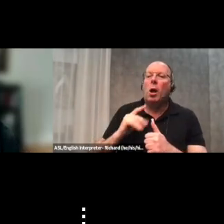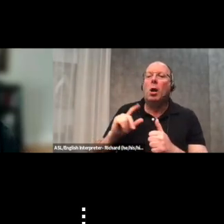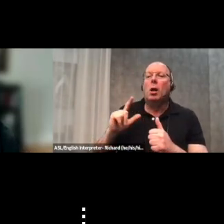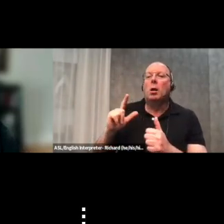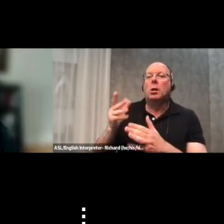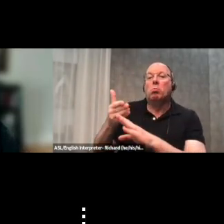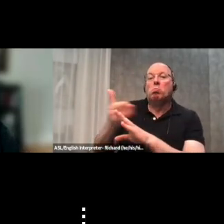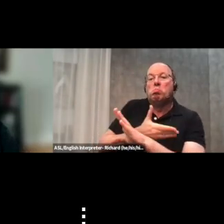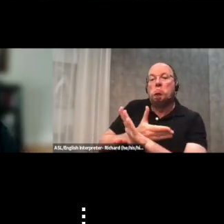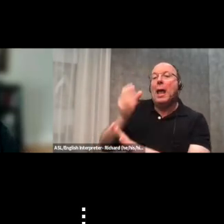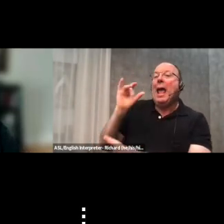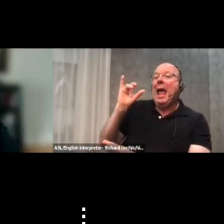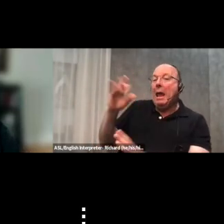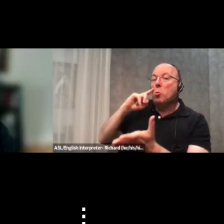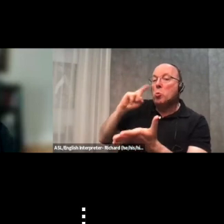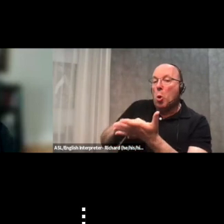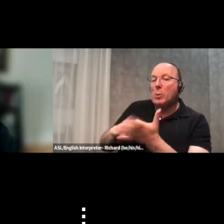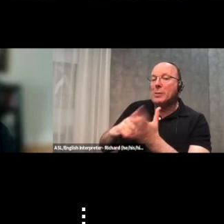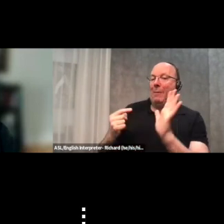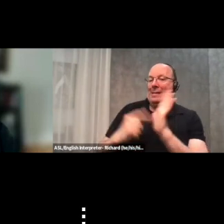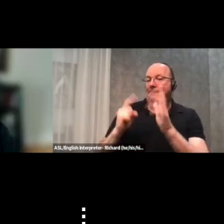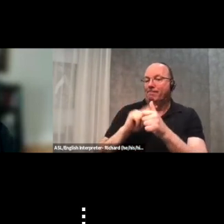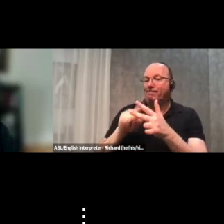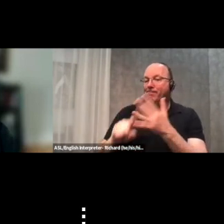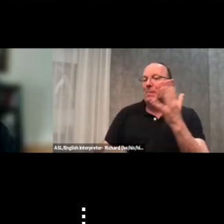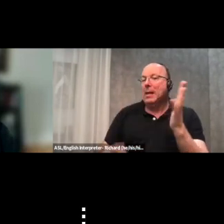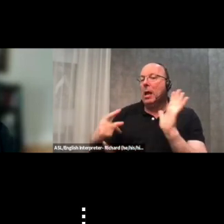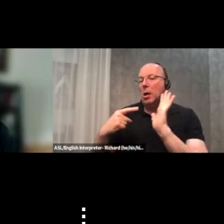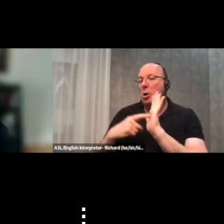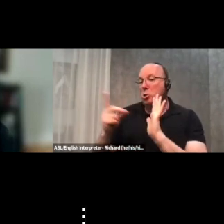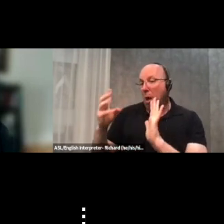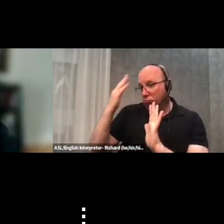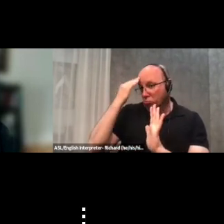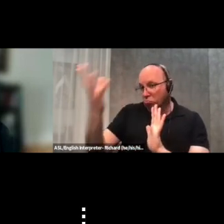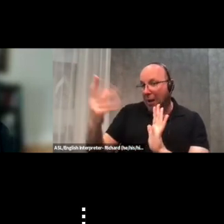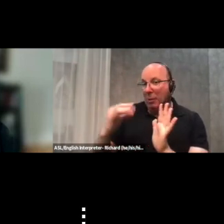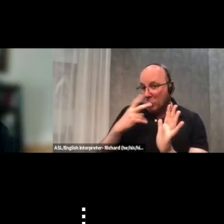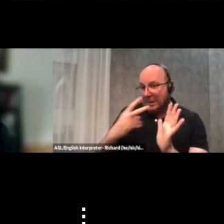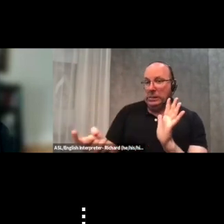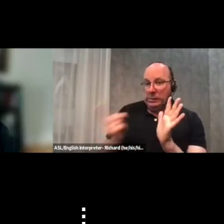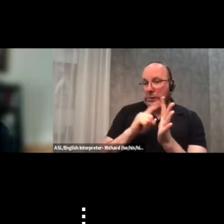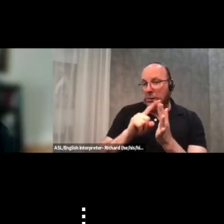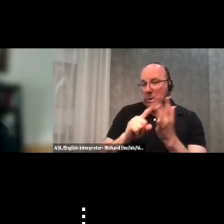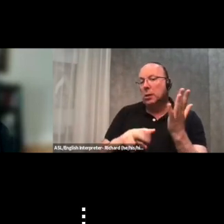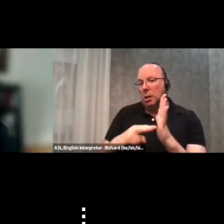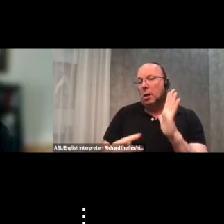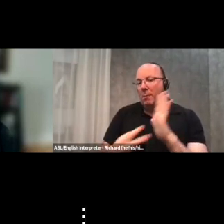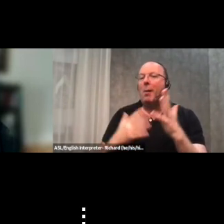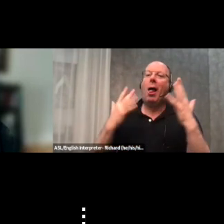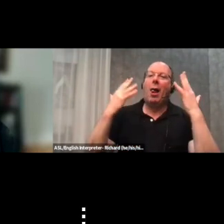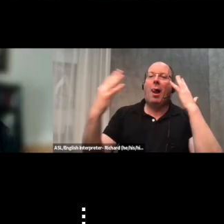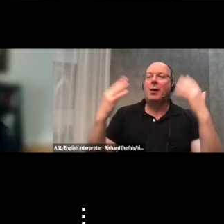to talk about the signs that show they're in subspace with the dom, so the dom is fully aware.